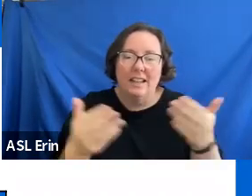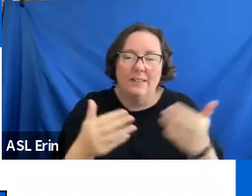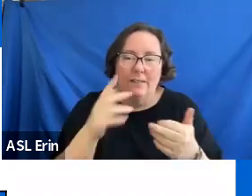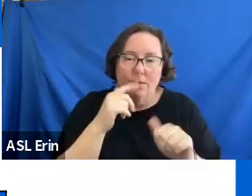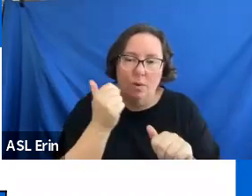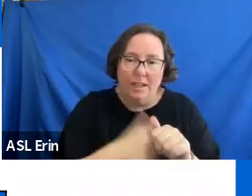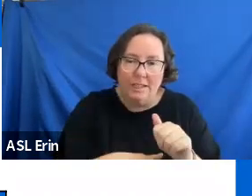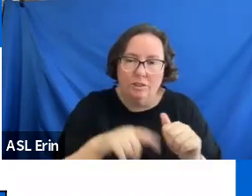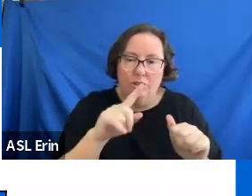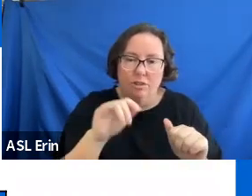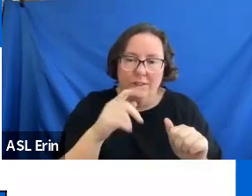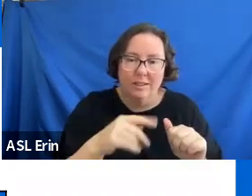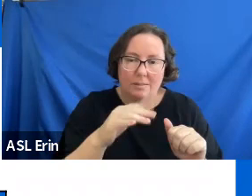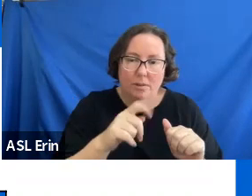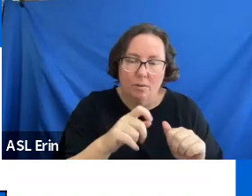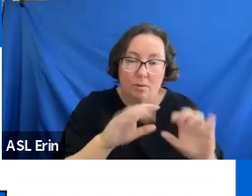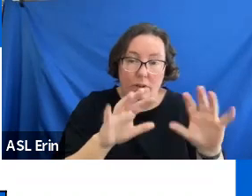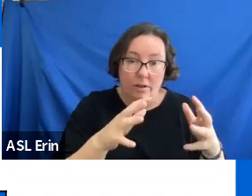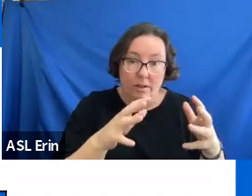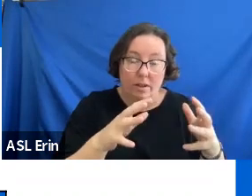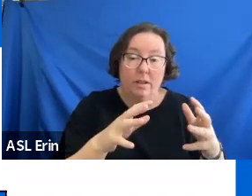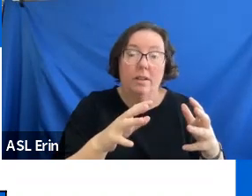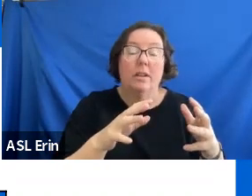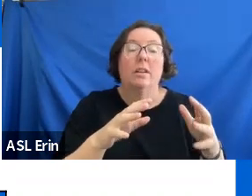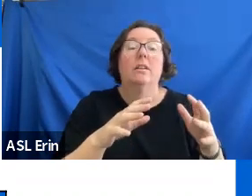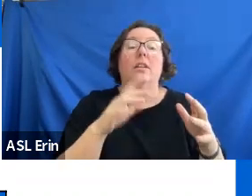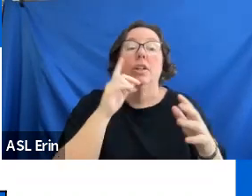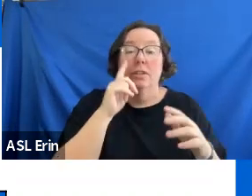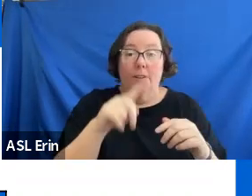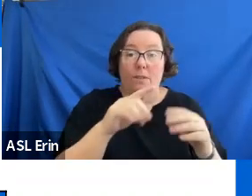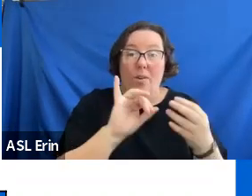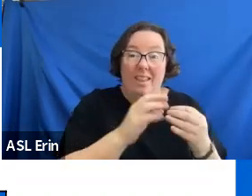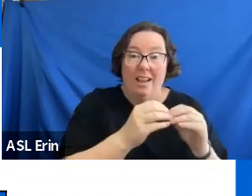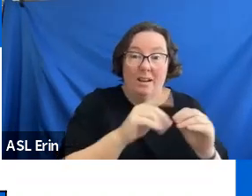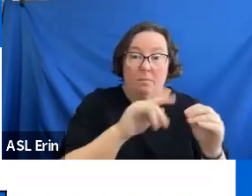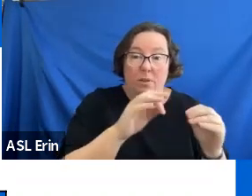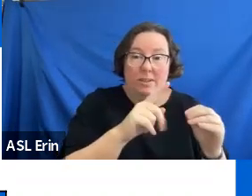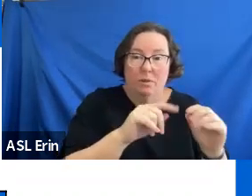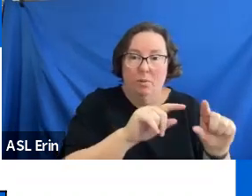code that were sent to economically disadvantaged students.